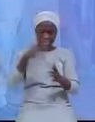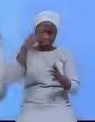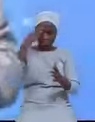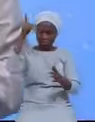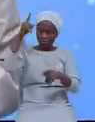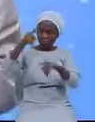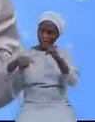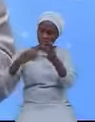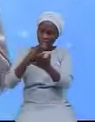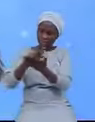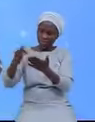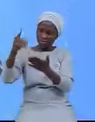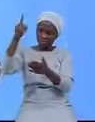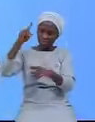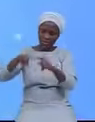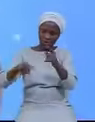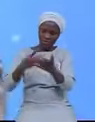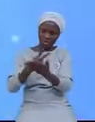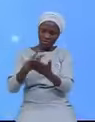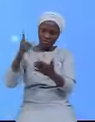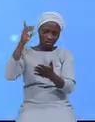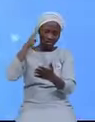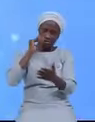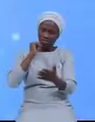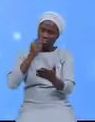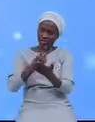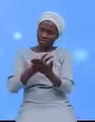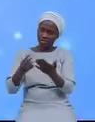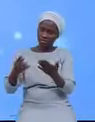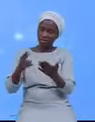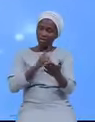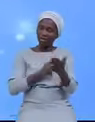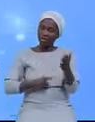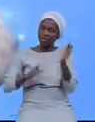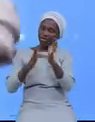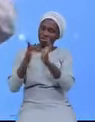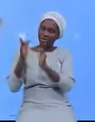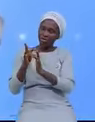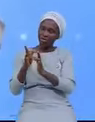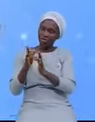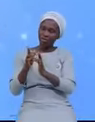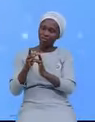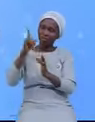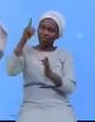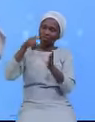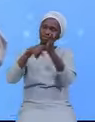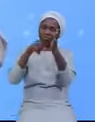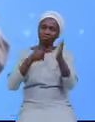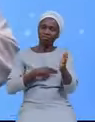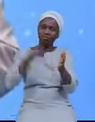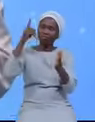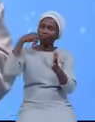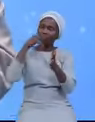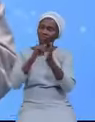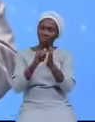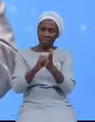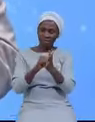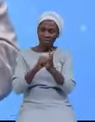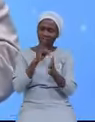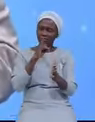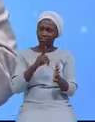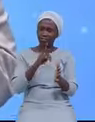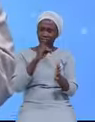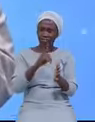fail. You will not fail. Lord Jesus, who assured us, you said, verily, I